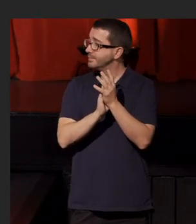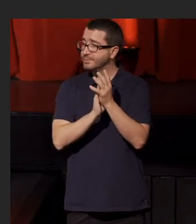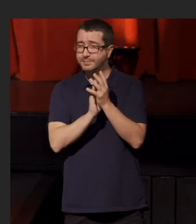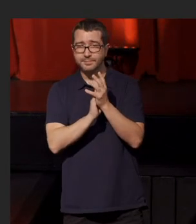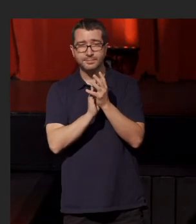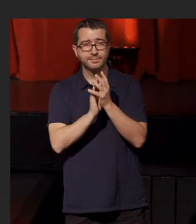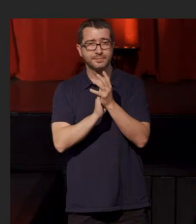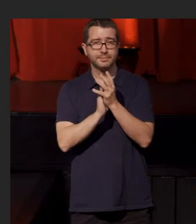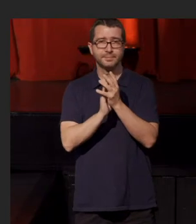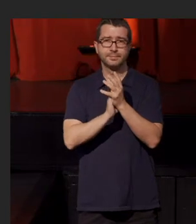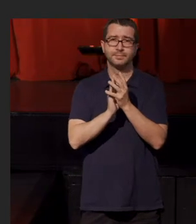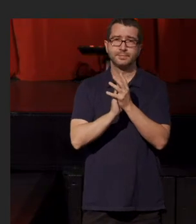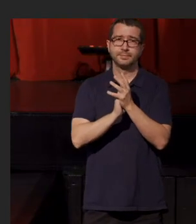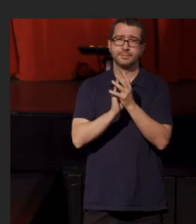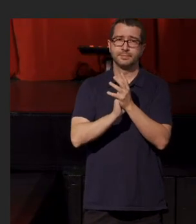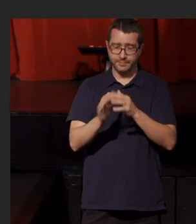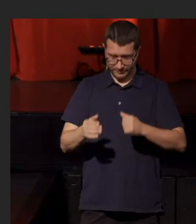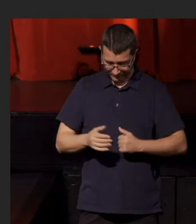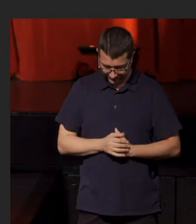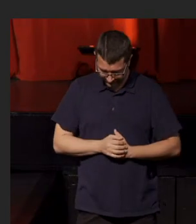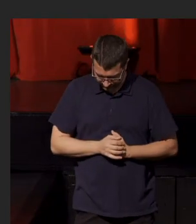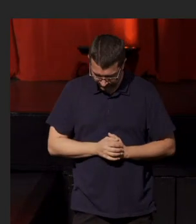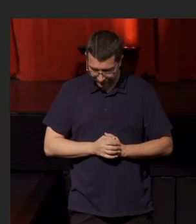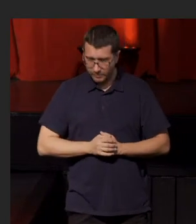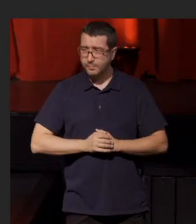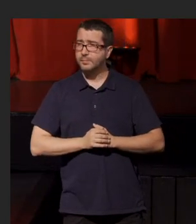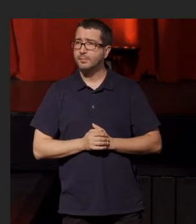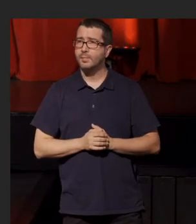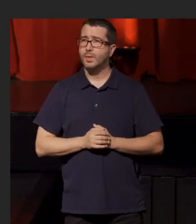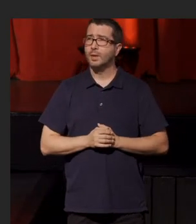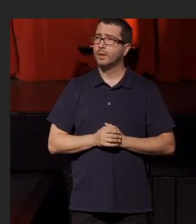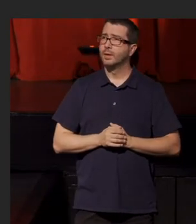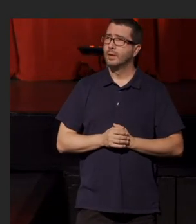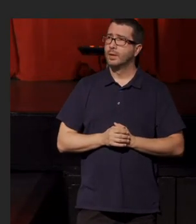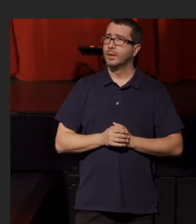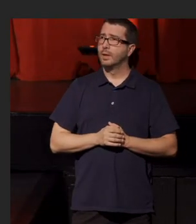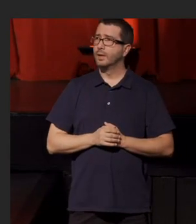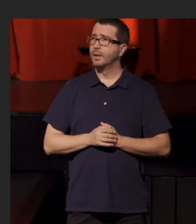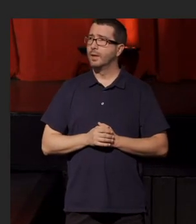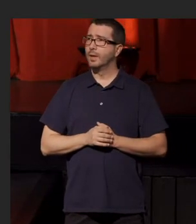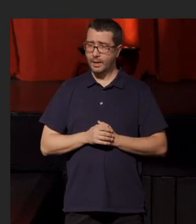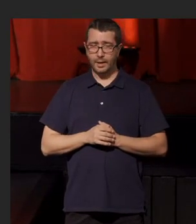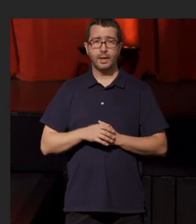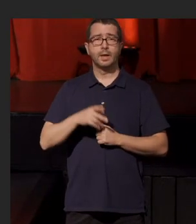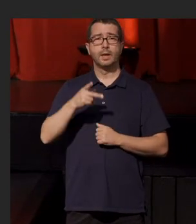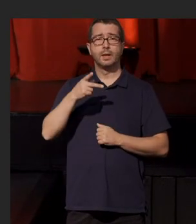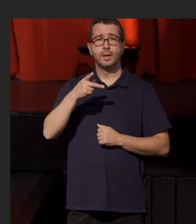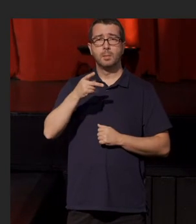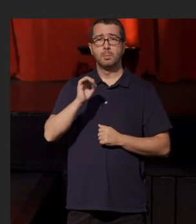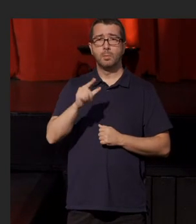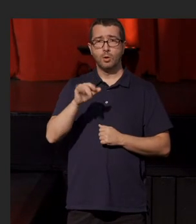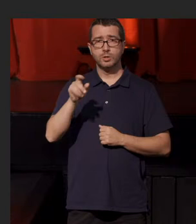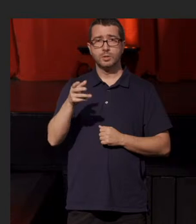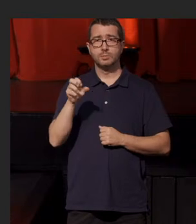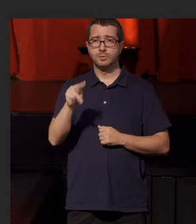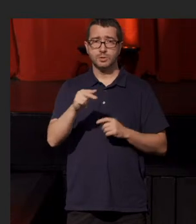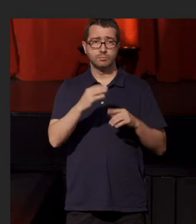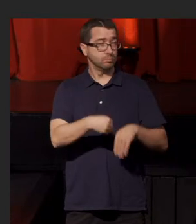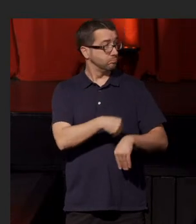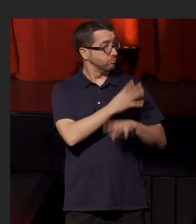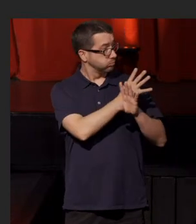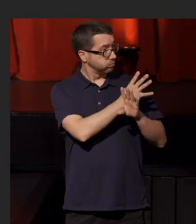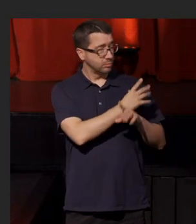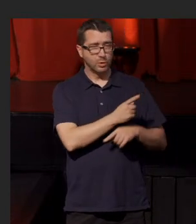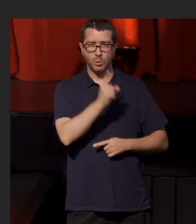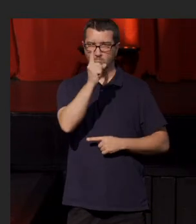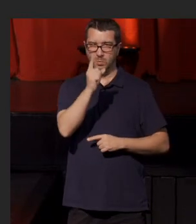Welcome to Nova Scotia. And Kathleen Hall-Jamieson is joining us virtually. We'll see her in a moment on these